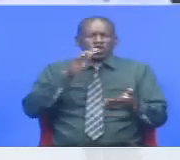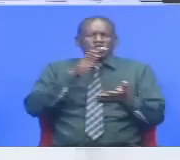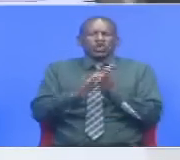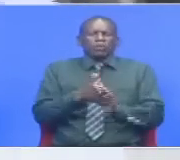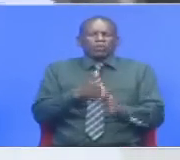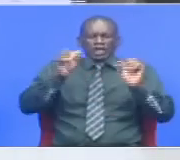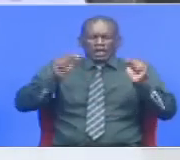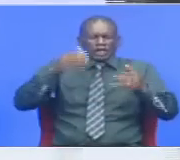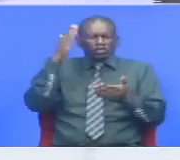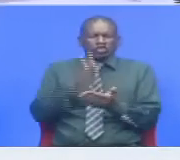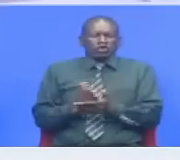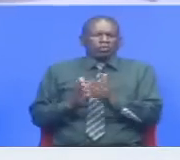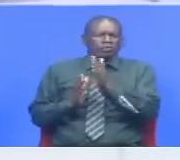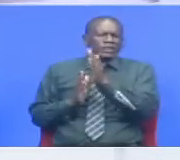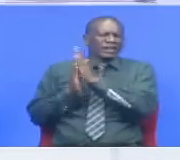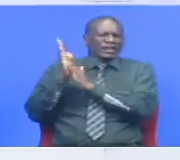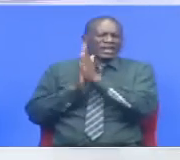stop reggae.